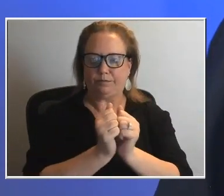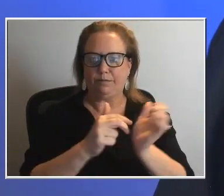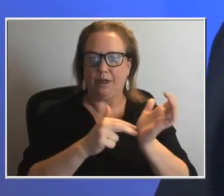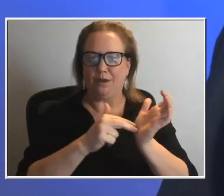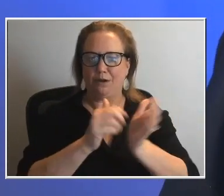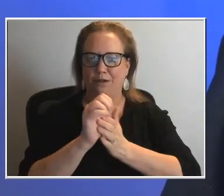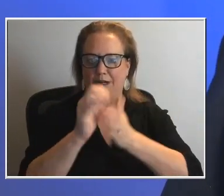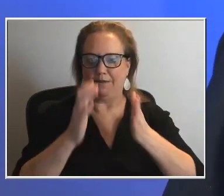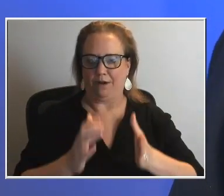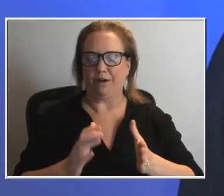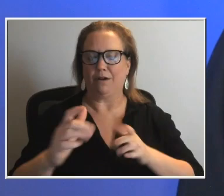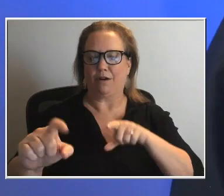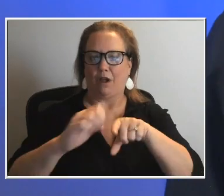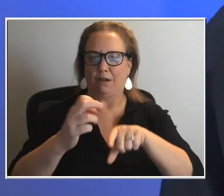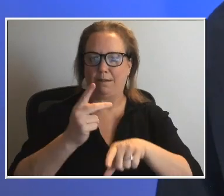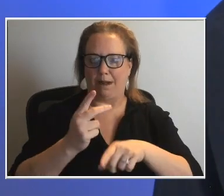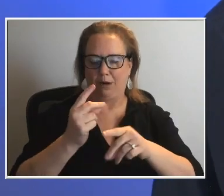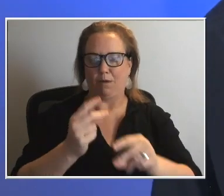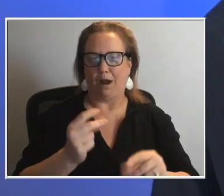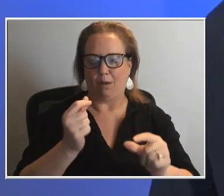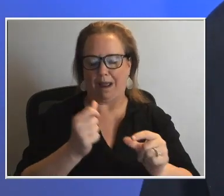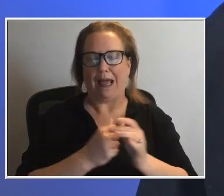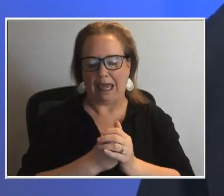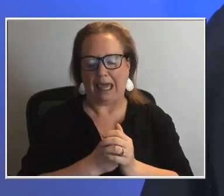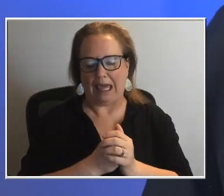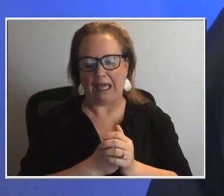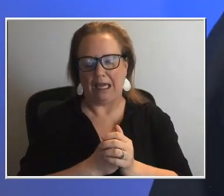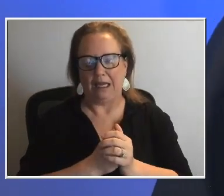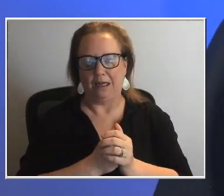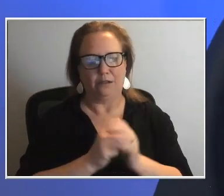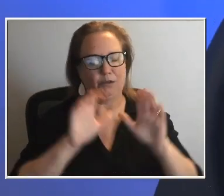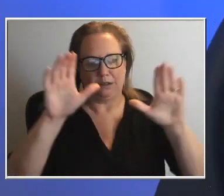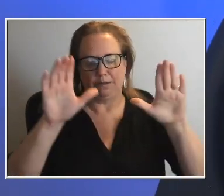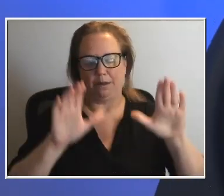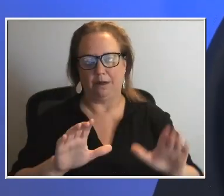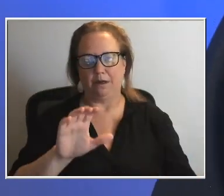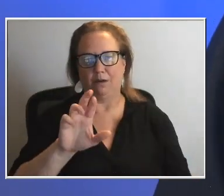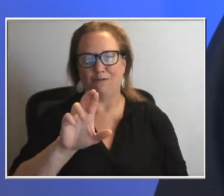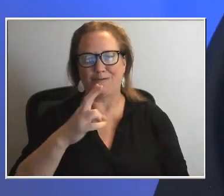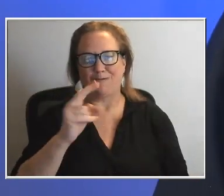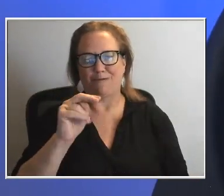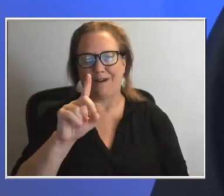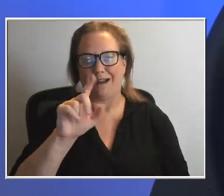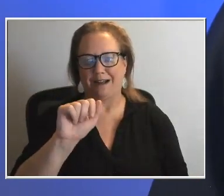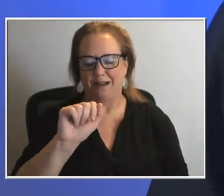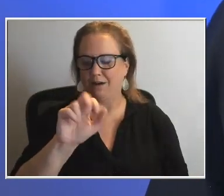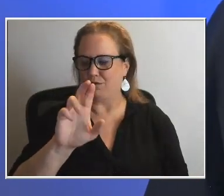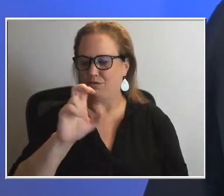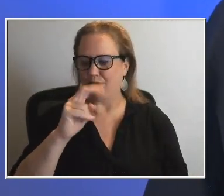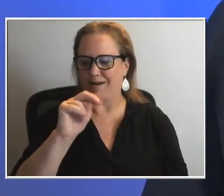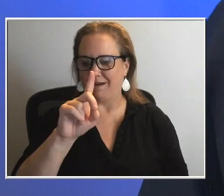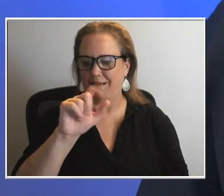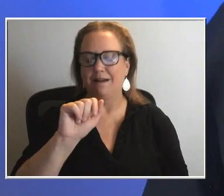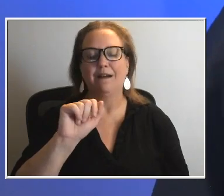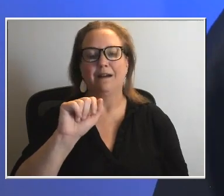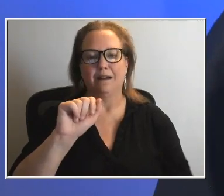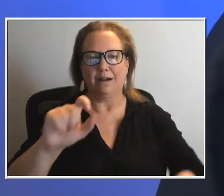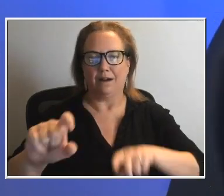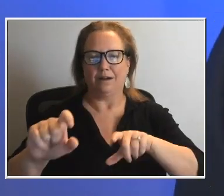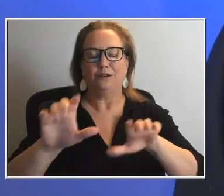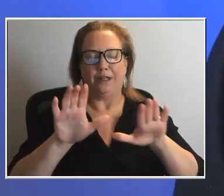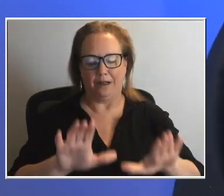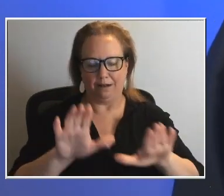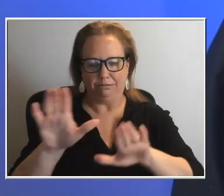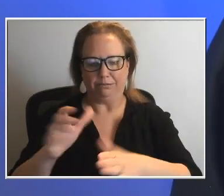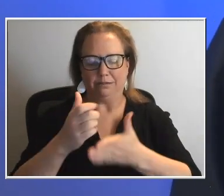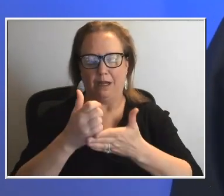me back right away, and she was amazing. Her name was Rhonda. Rhonda calmed me down,